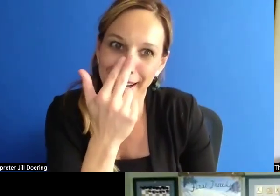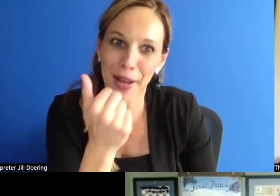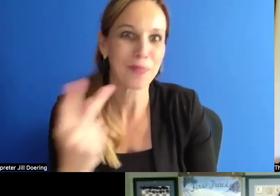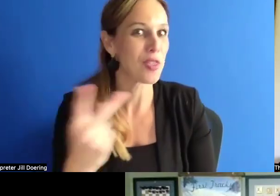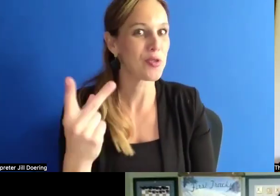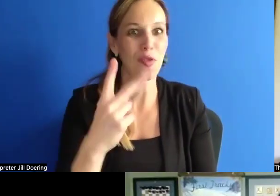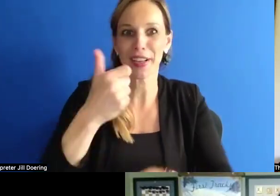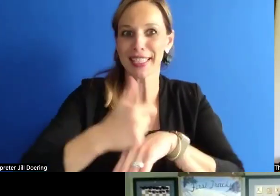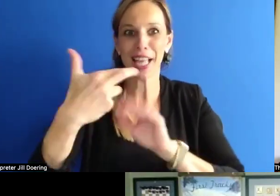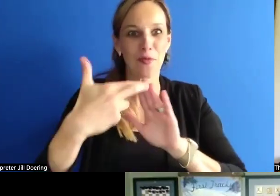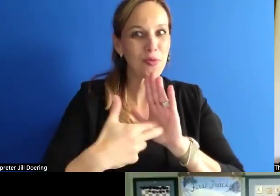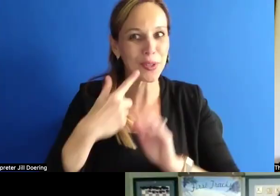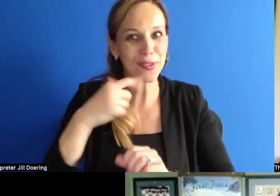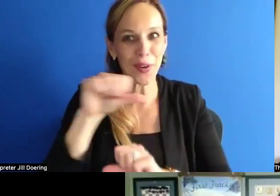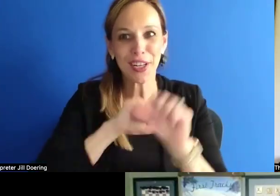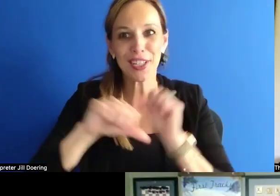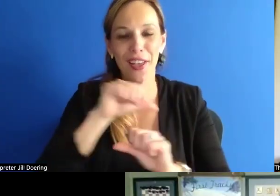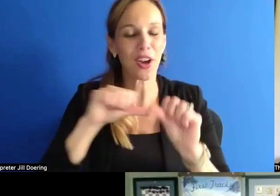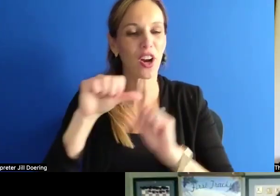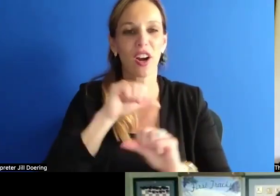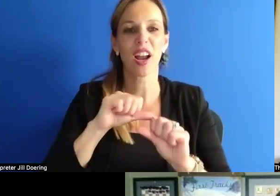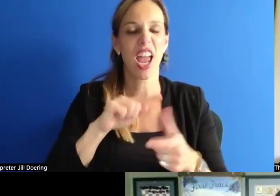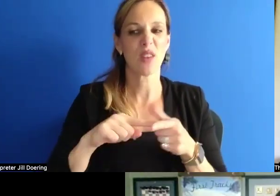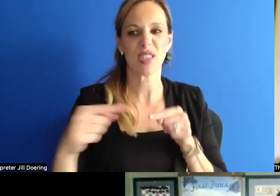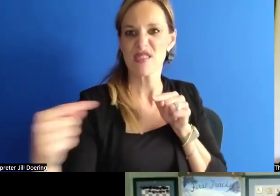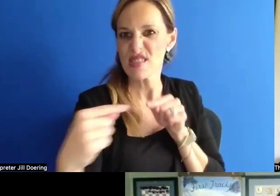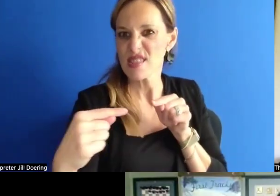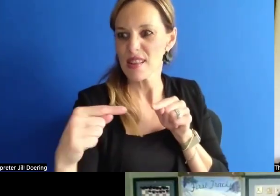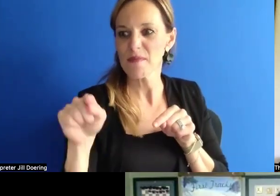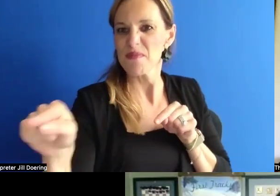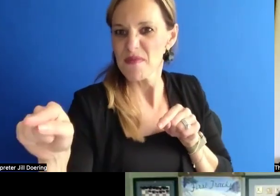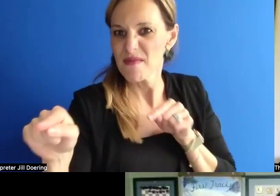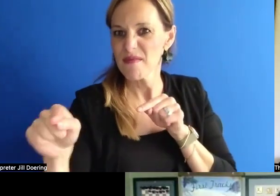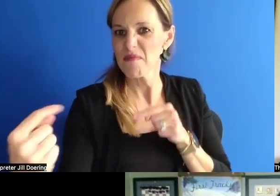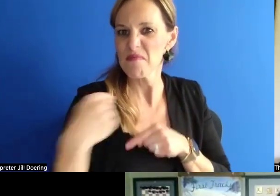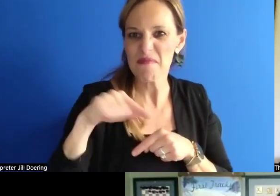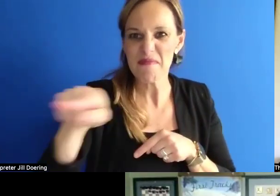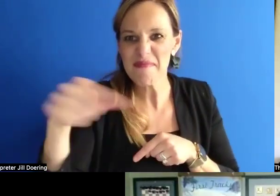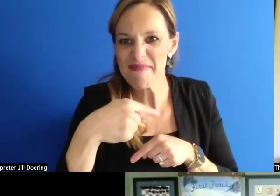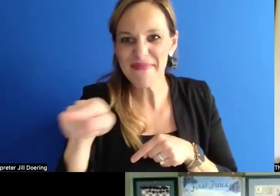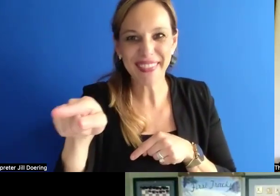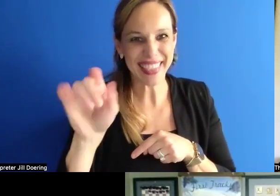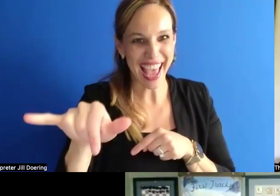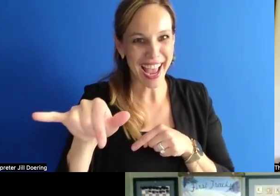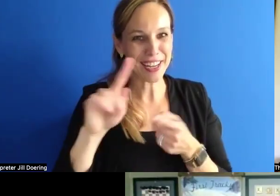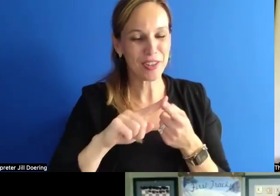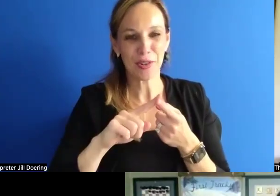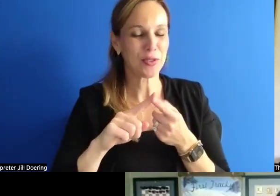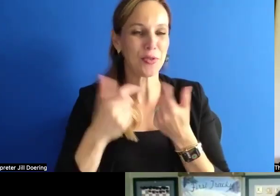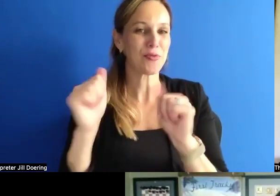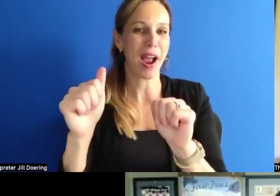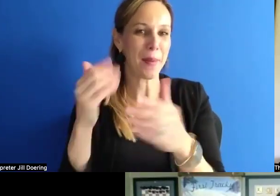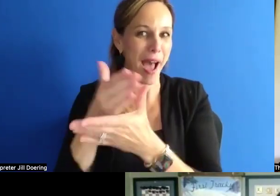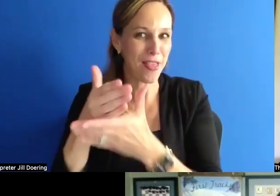we set rules for each other and we push each other's buttons, and we do all the things to get on each other's nerves.